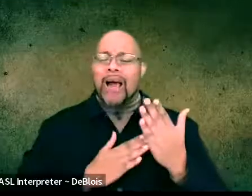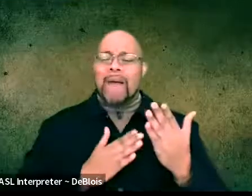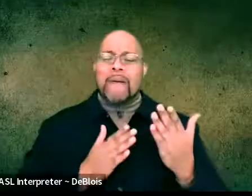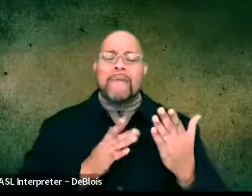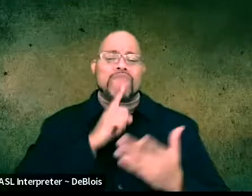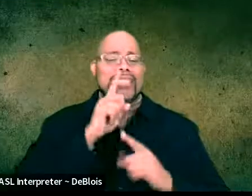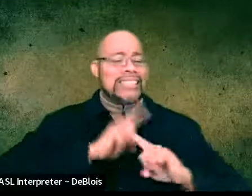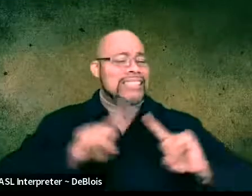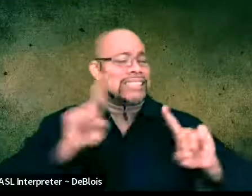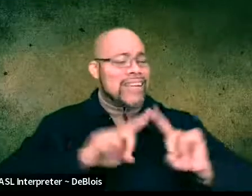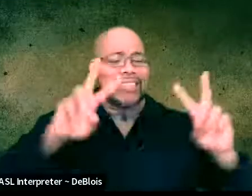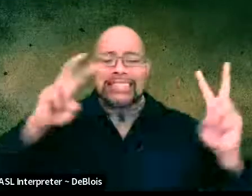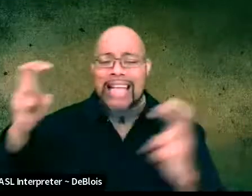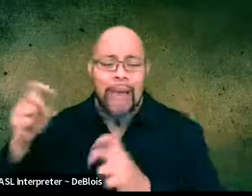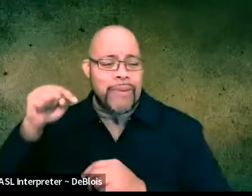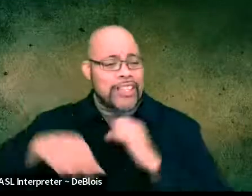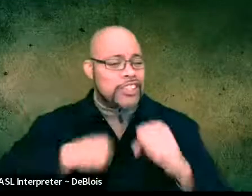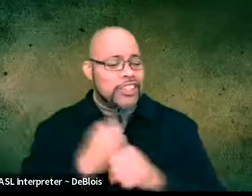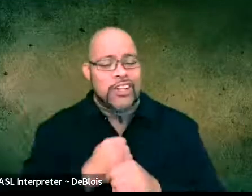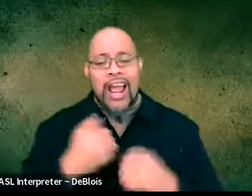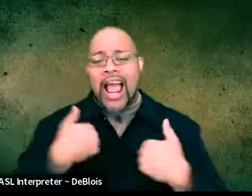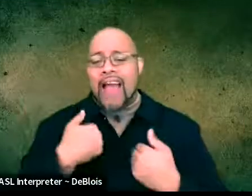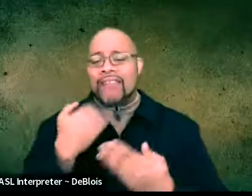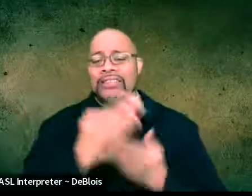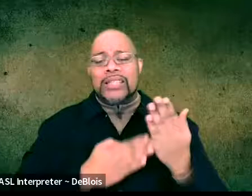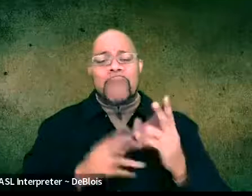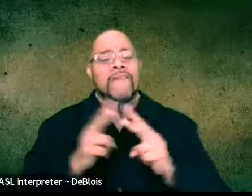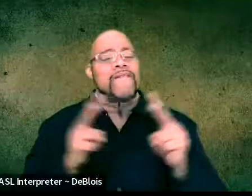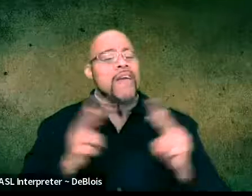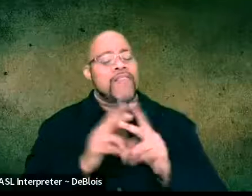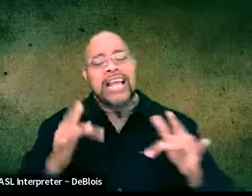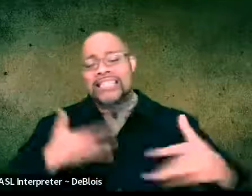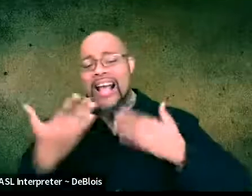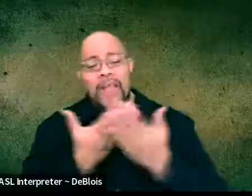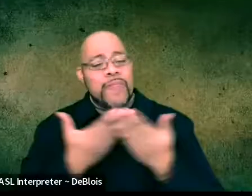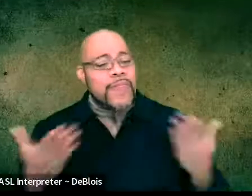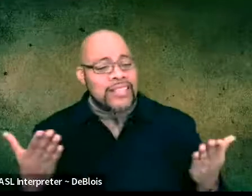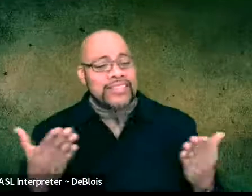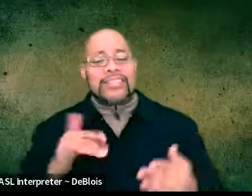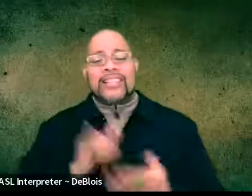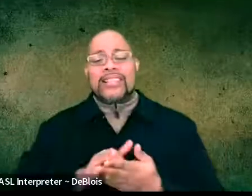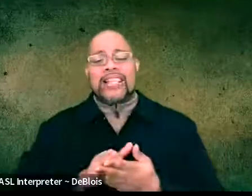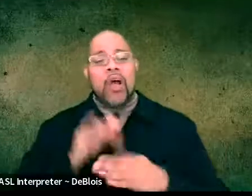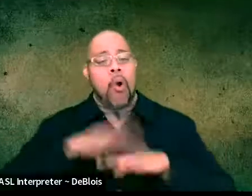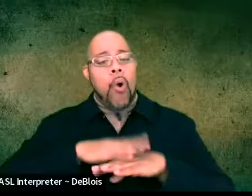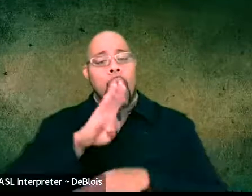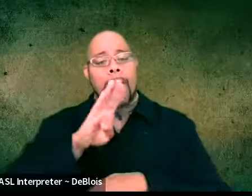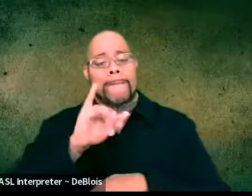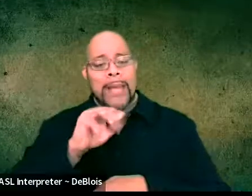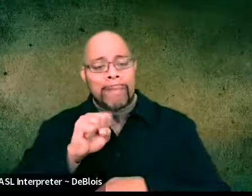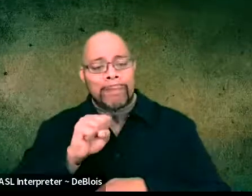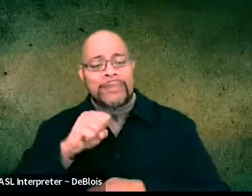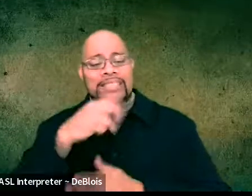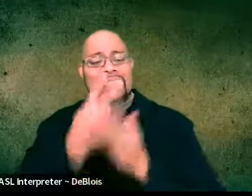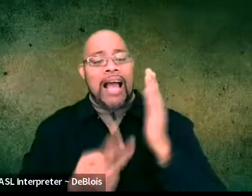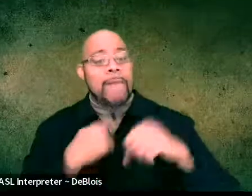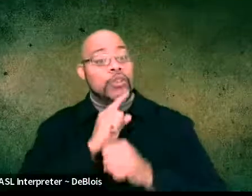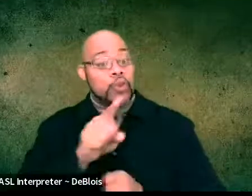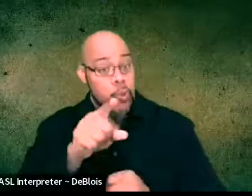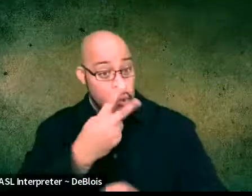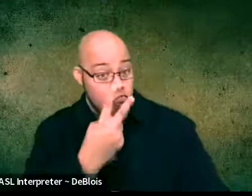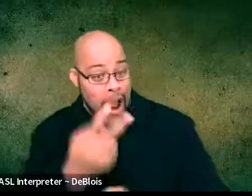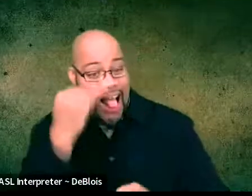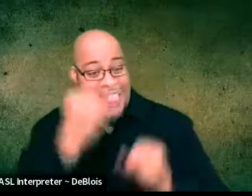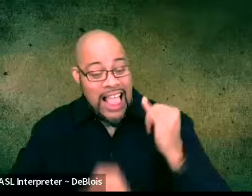we got some different topics this year. We have some very exciting things that is going to be on BIMS Dive. So make sure you tune in the